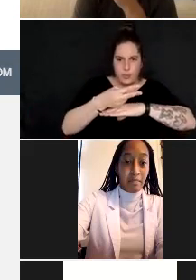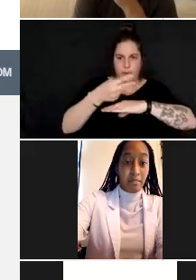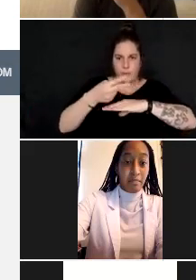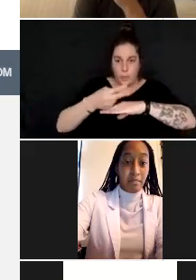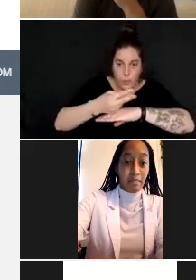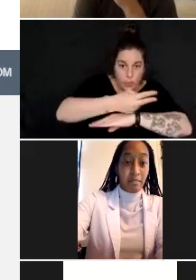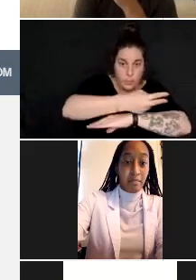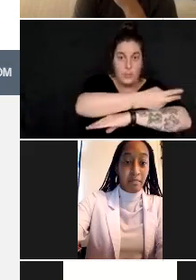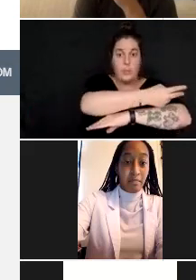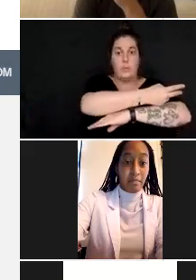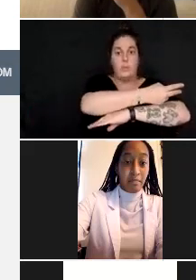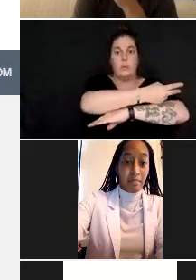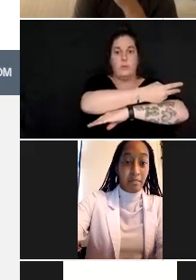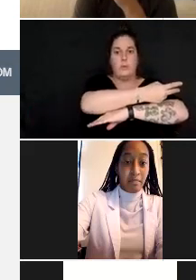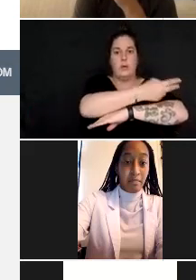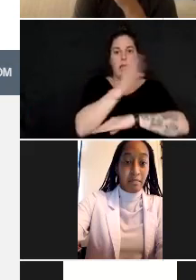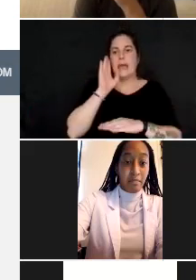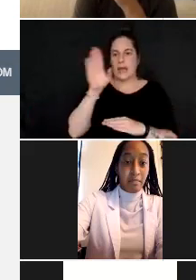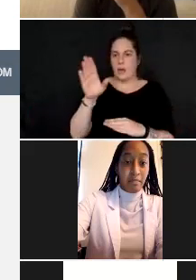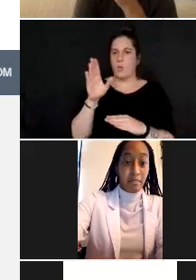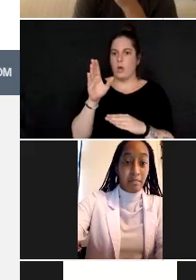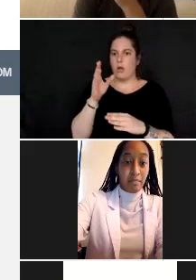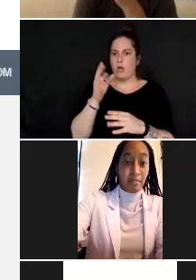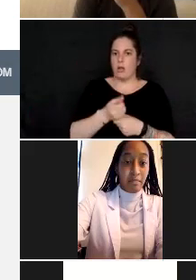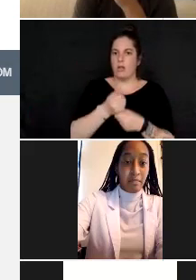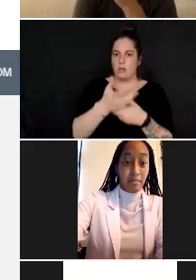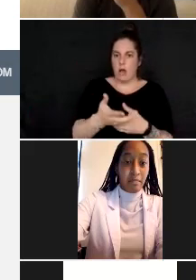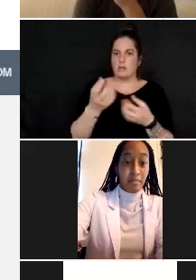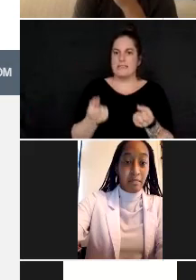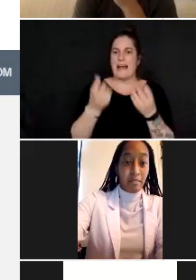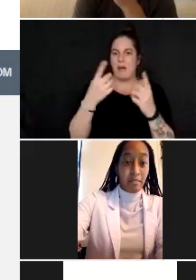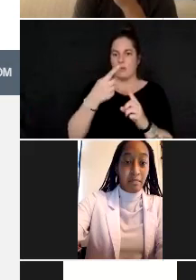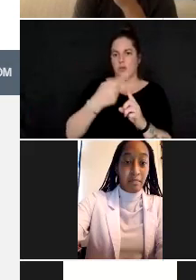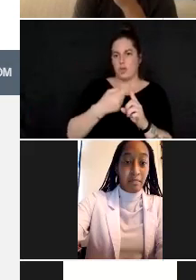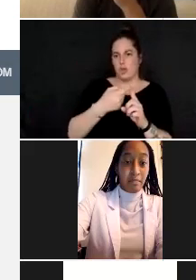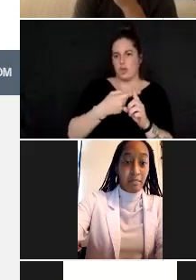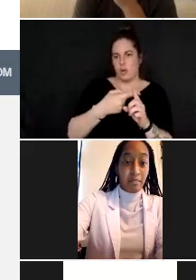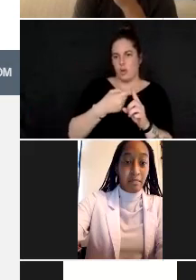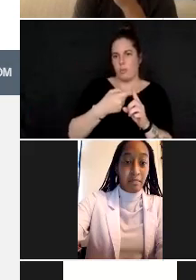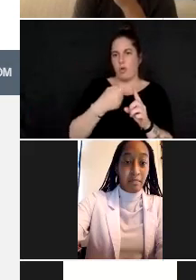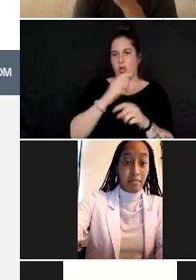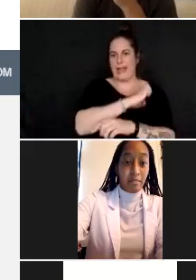path, that's going to impact the amount of thermal energy that is,